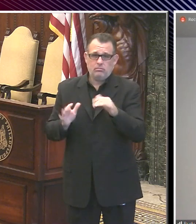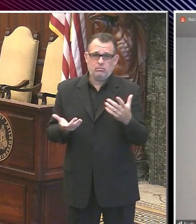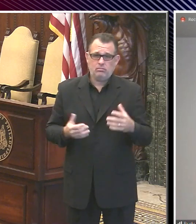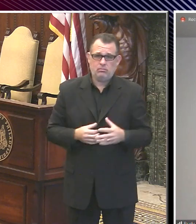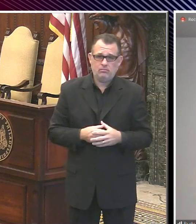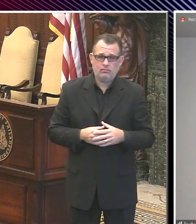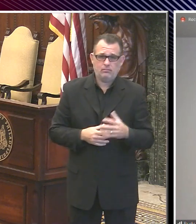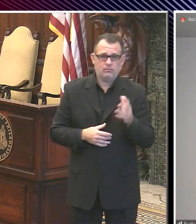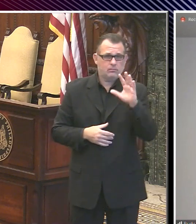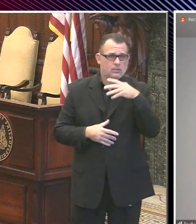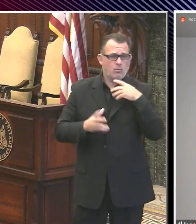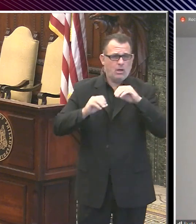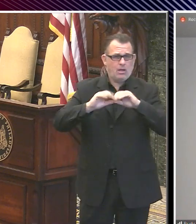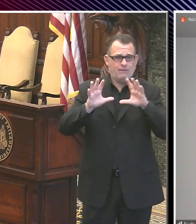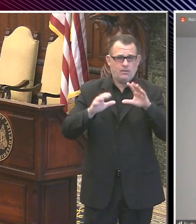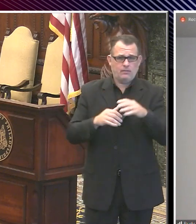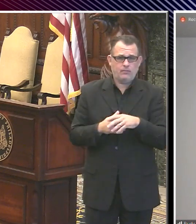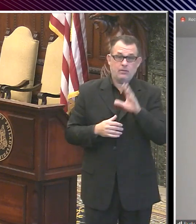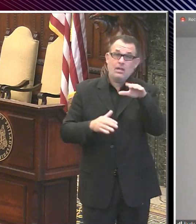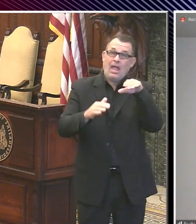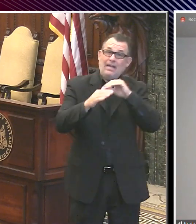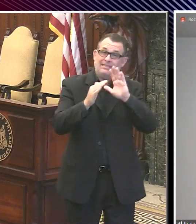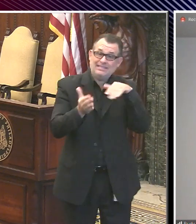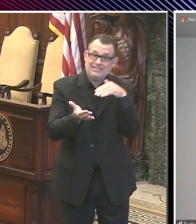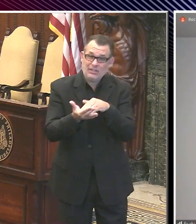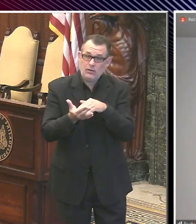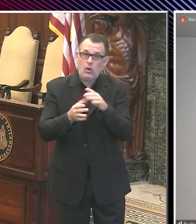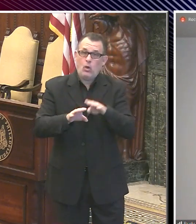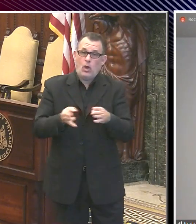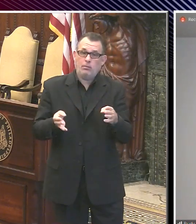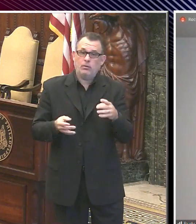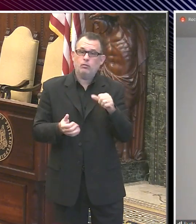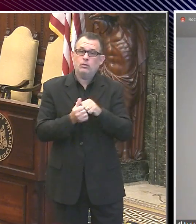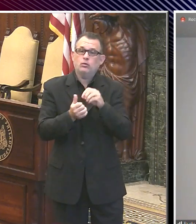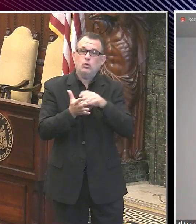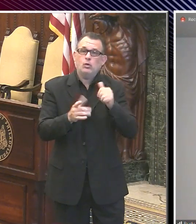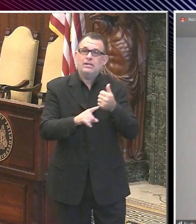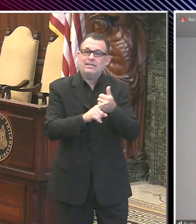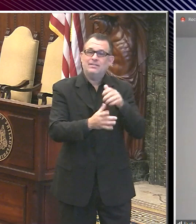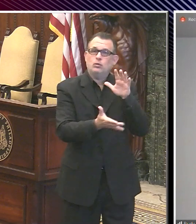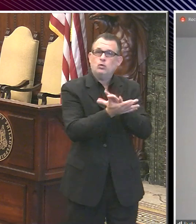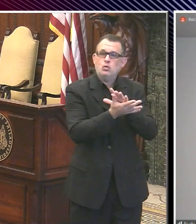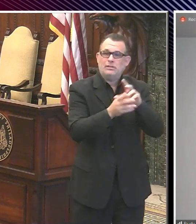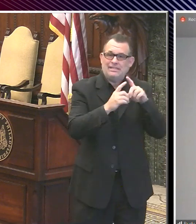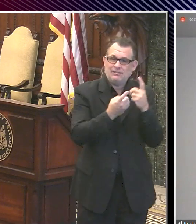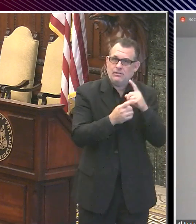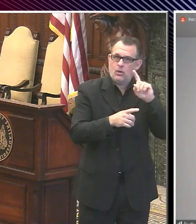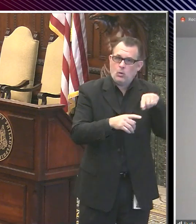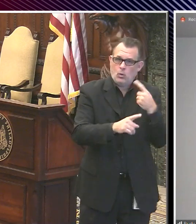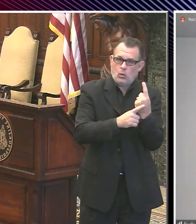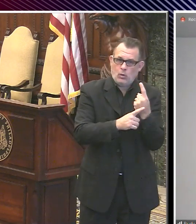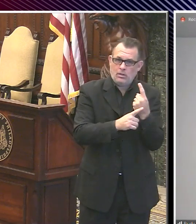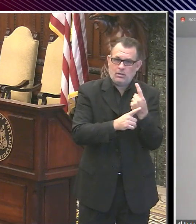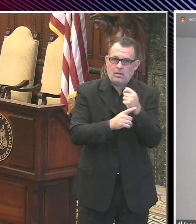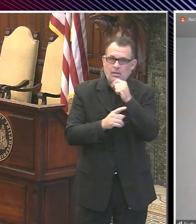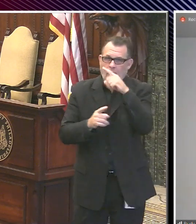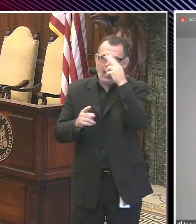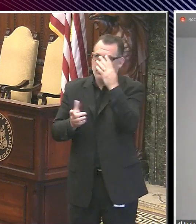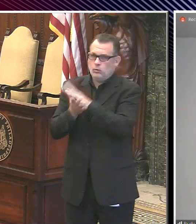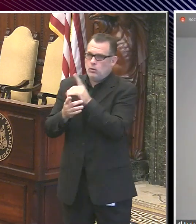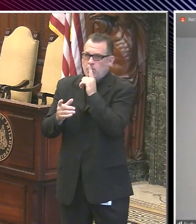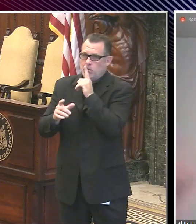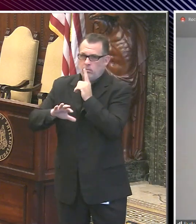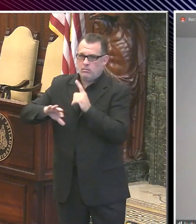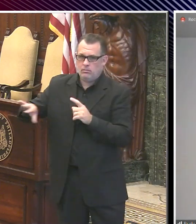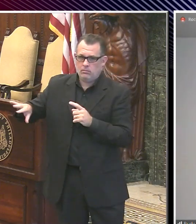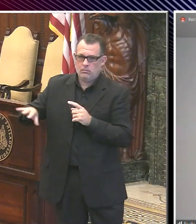clarify, the access centers will be open to students in the school district of Philadelphia, not like parochial schools and the such, or